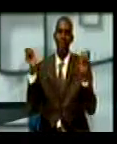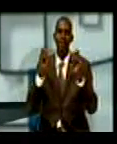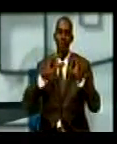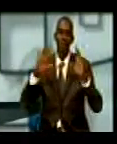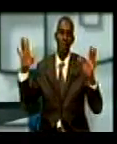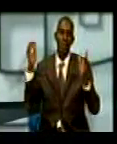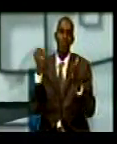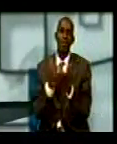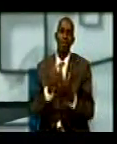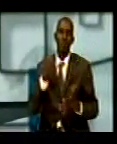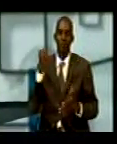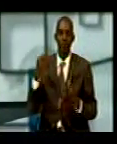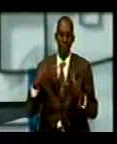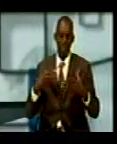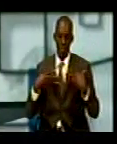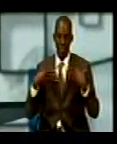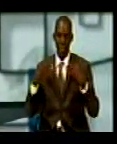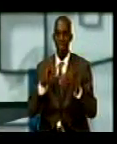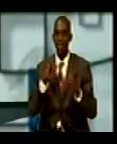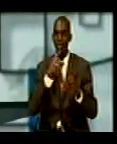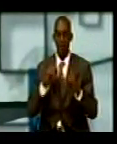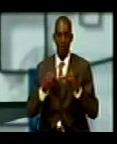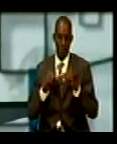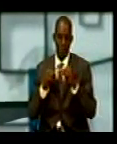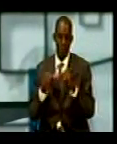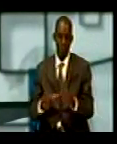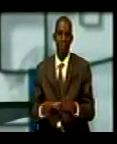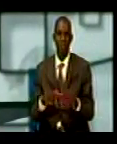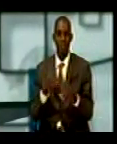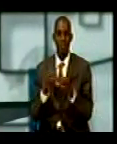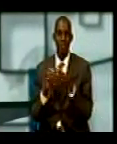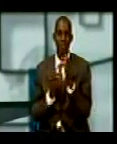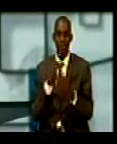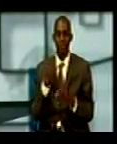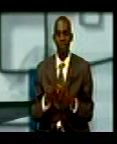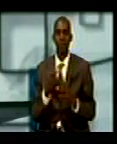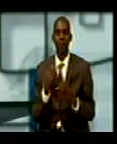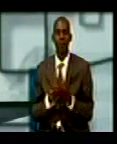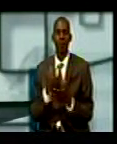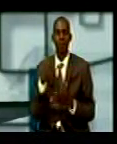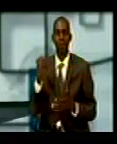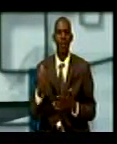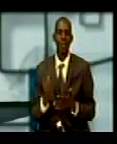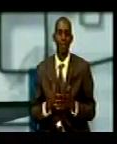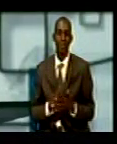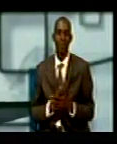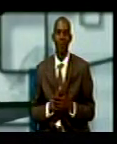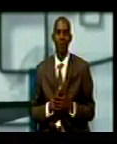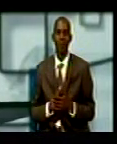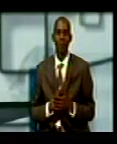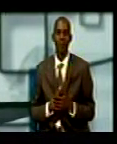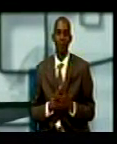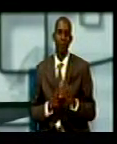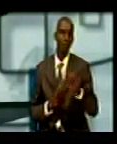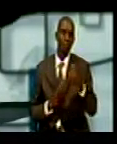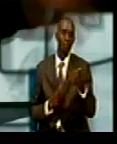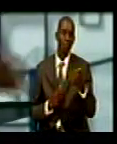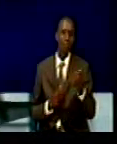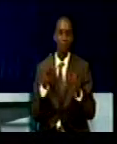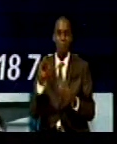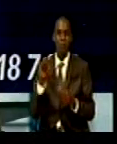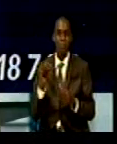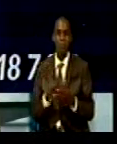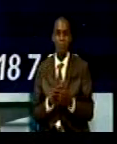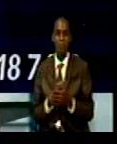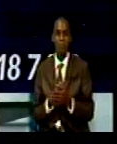healing is permanent in Jesus' name. Go enjoy your blessing. Amen. Number two, let's have the next